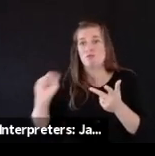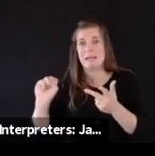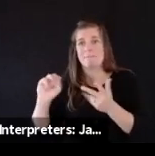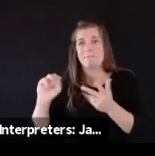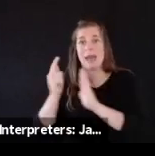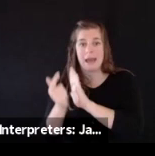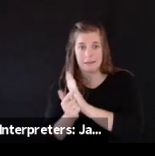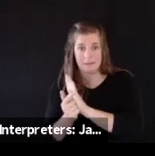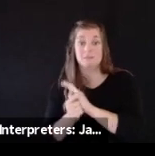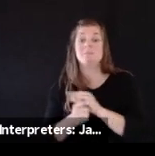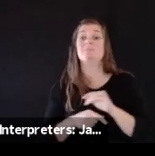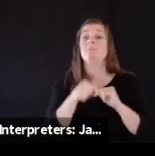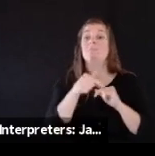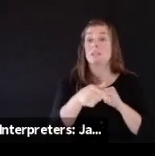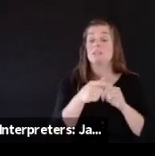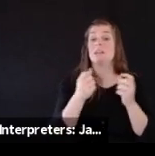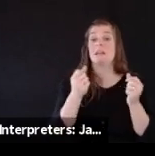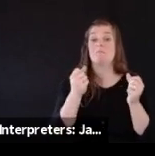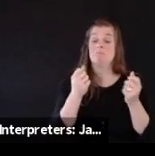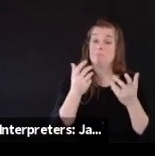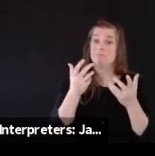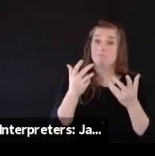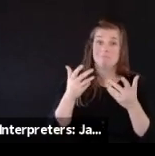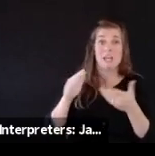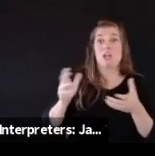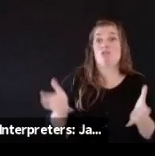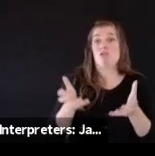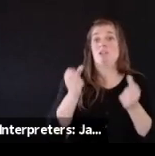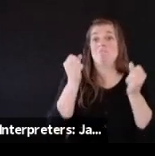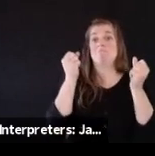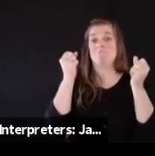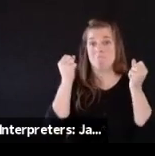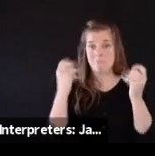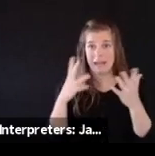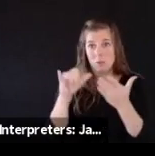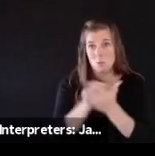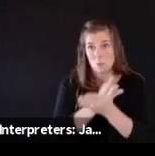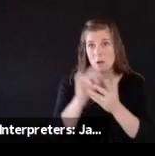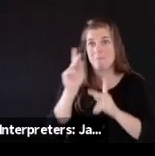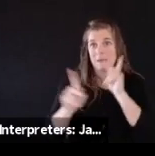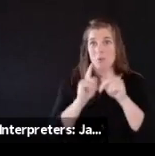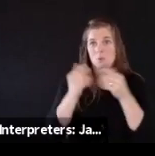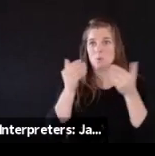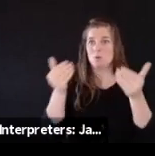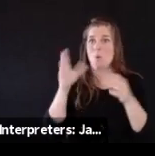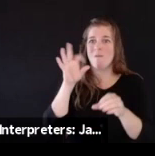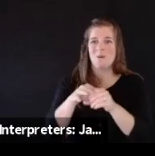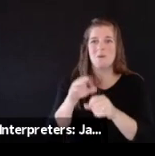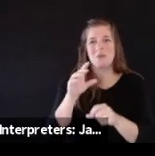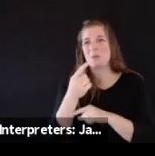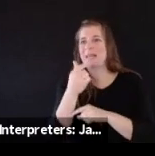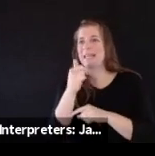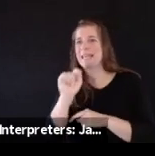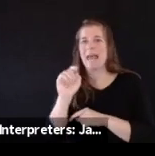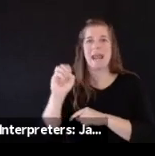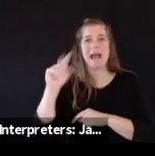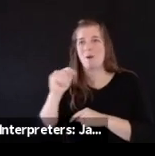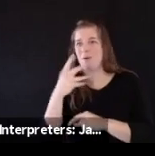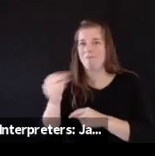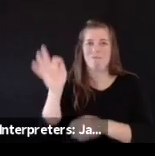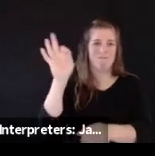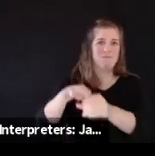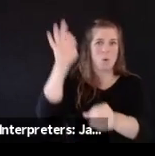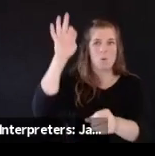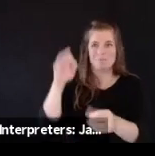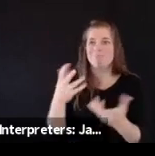of New York City residents to vote and conducted Get Out the Vote campaigns for local and national elections. Something else I